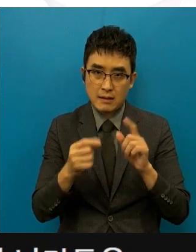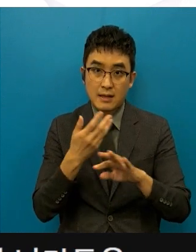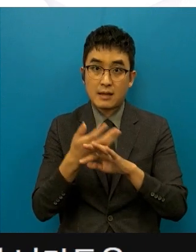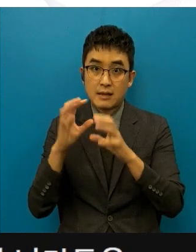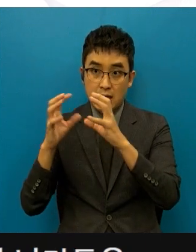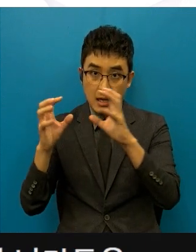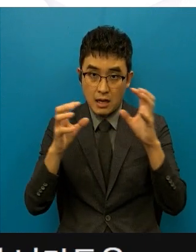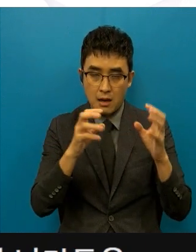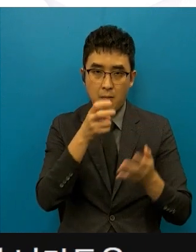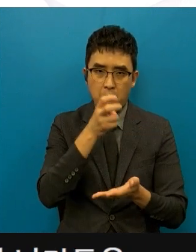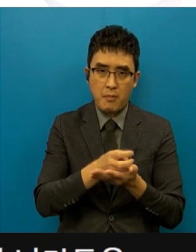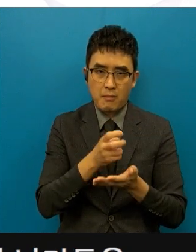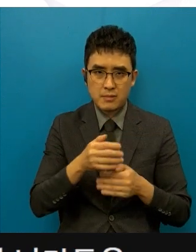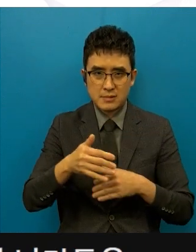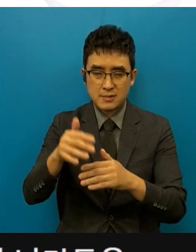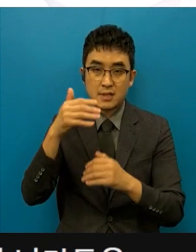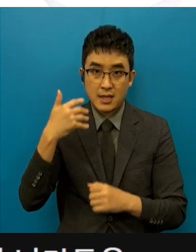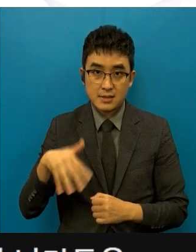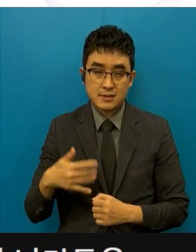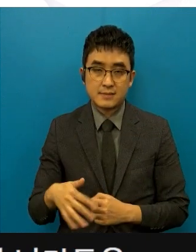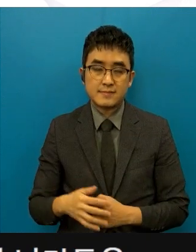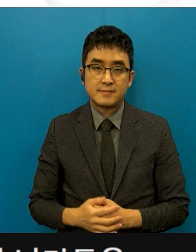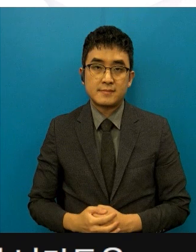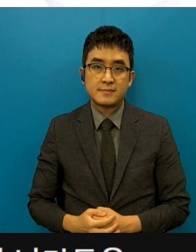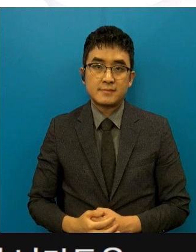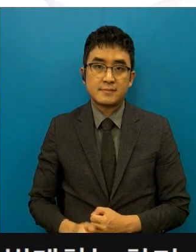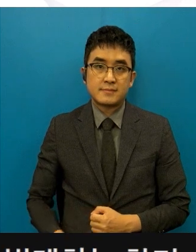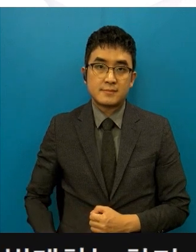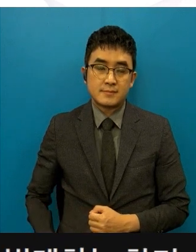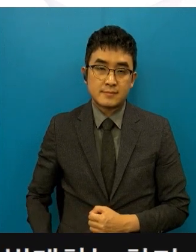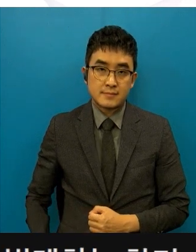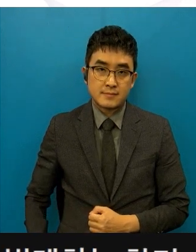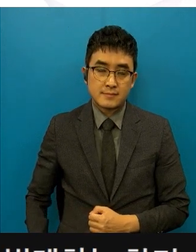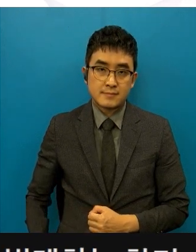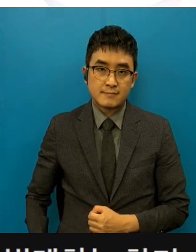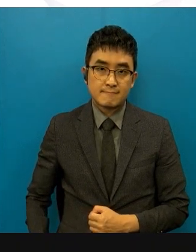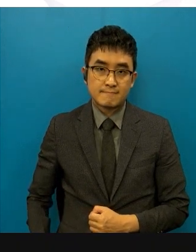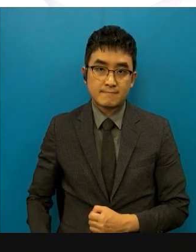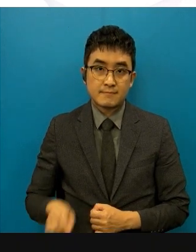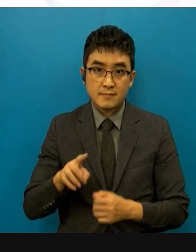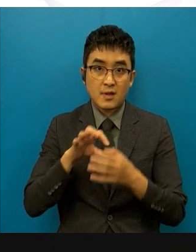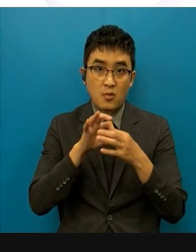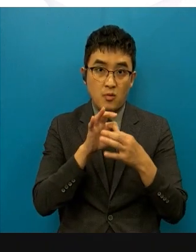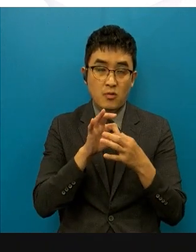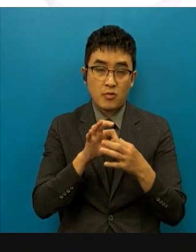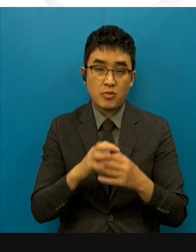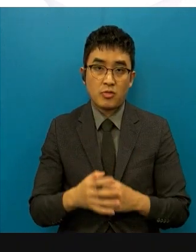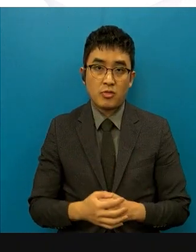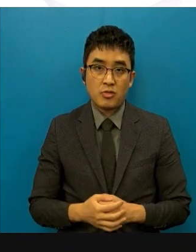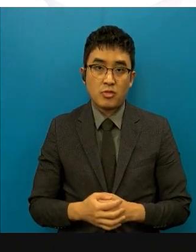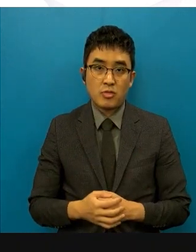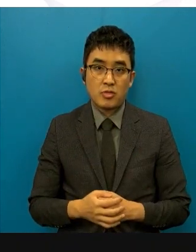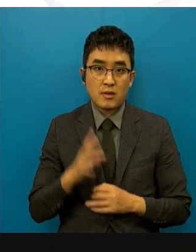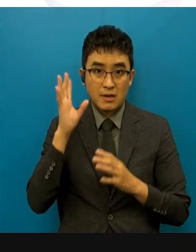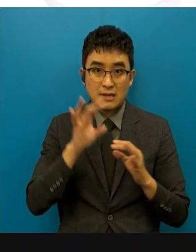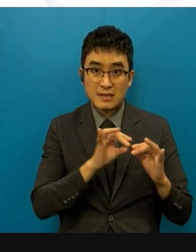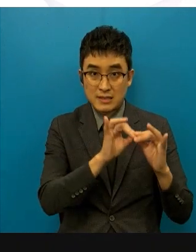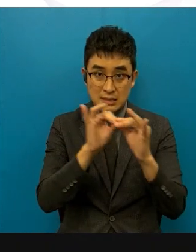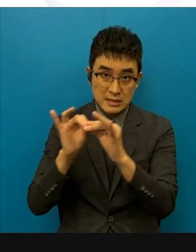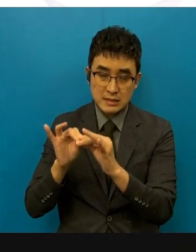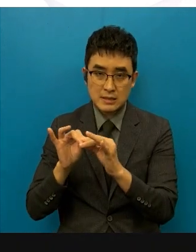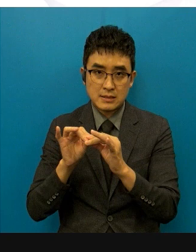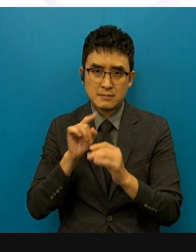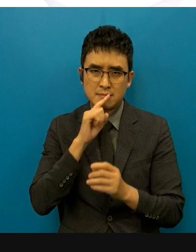highly controversial also. Under EU law, however, EU citizens enjoy free movement